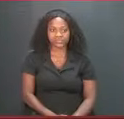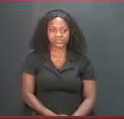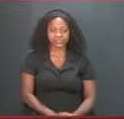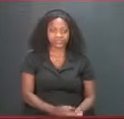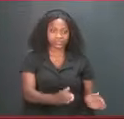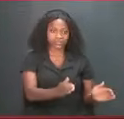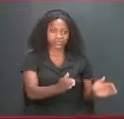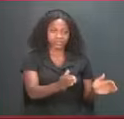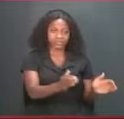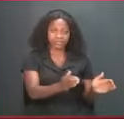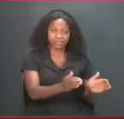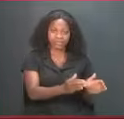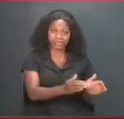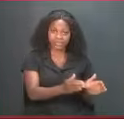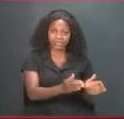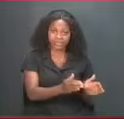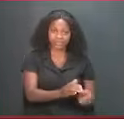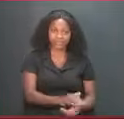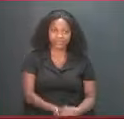minority.